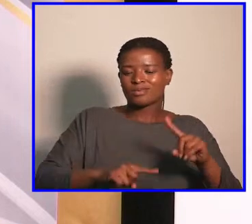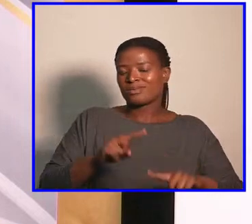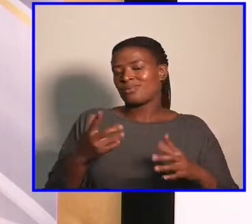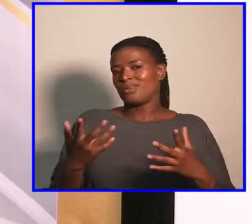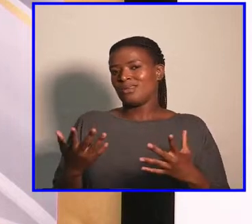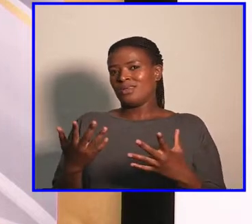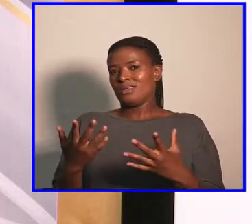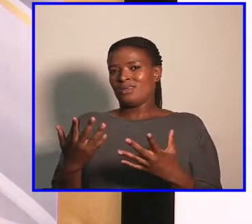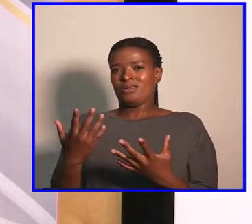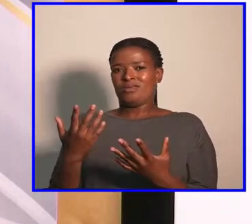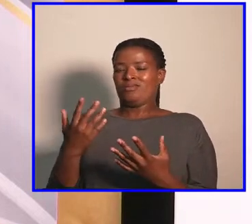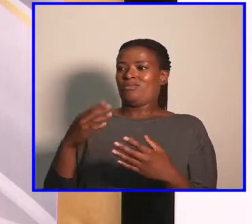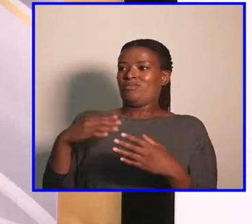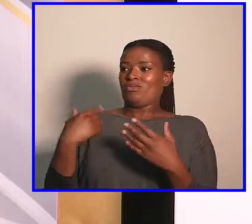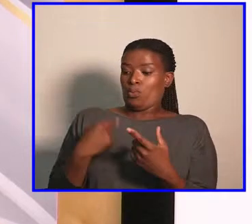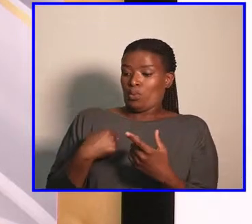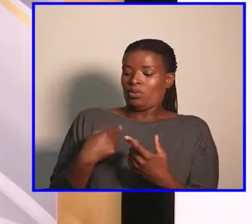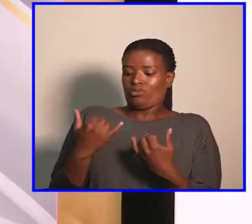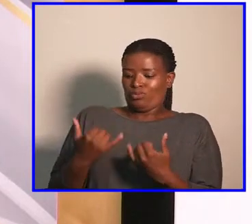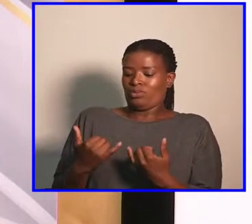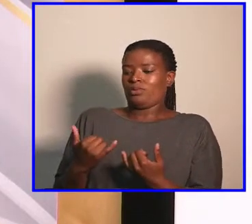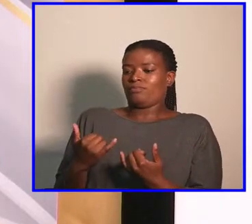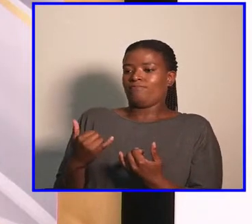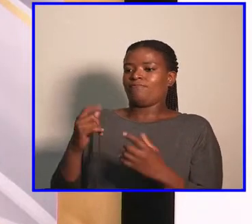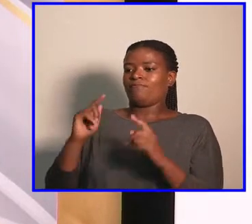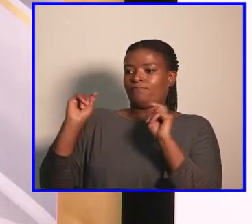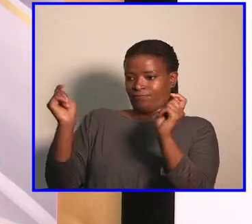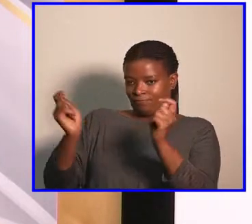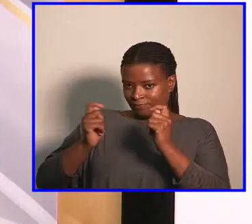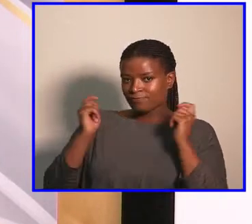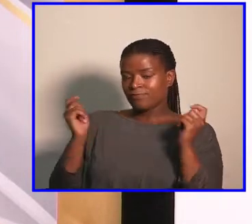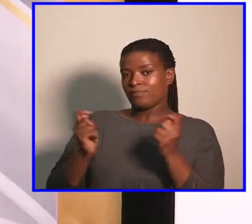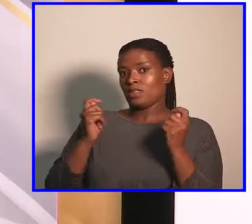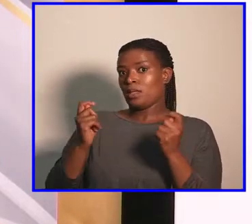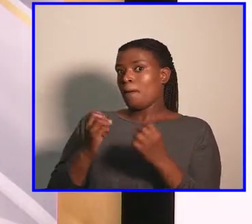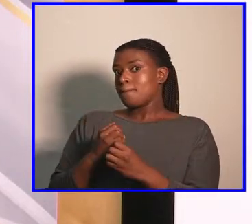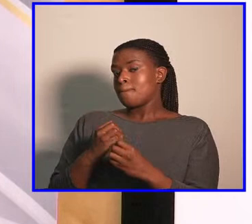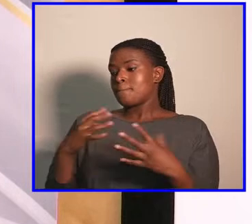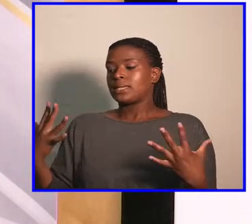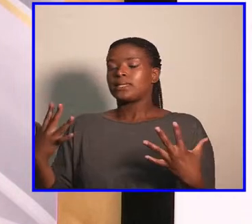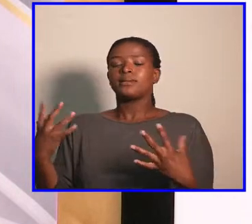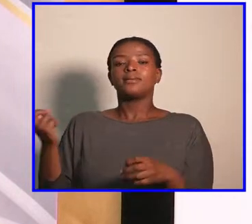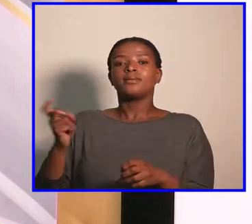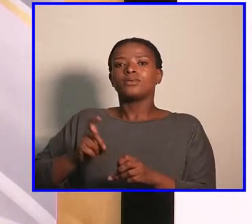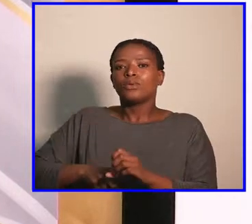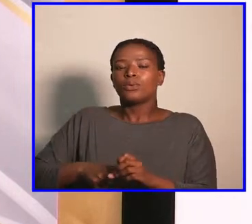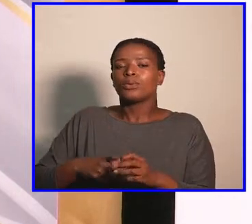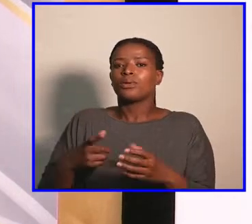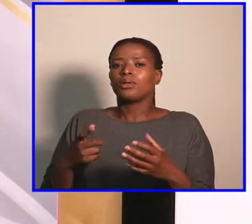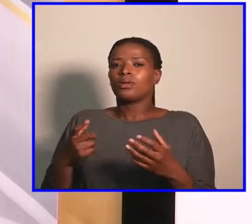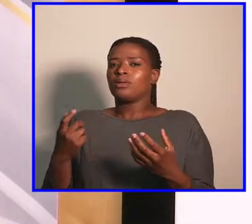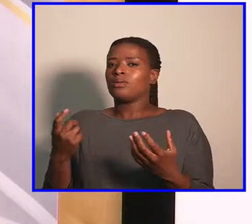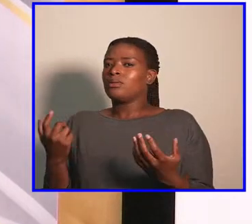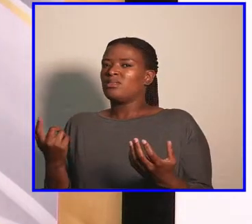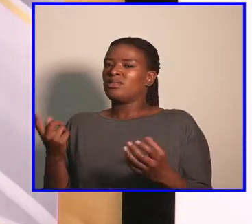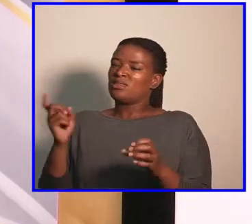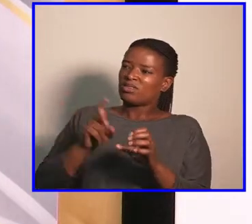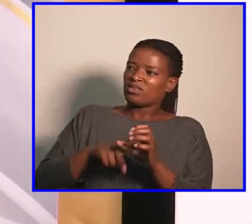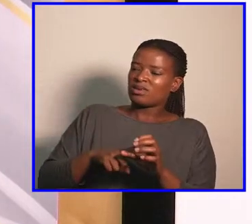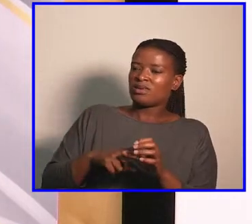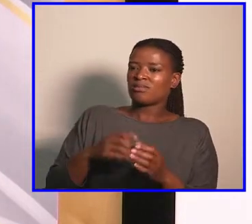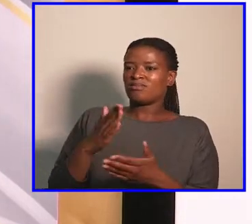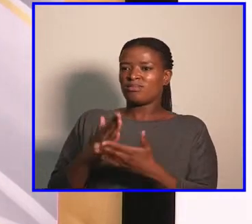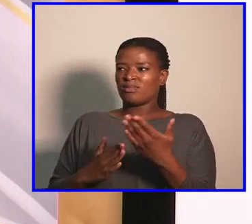form are the people we celebrate today. Many of them have joined, many of them